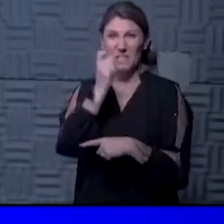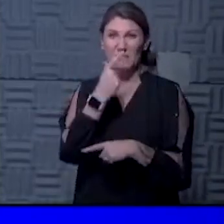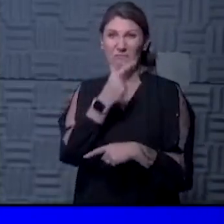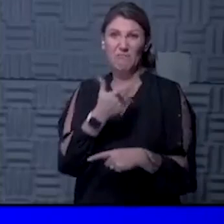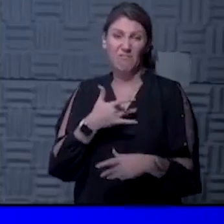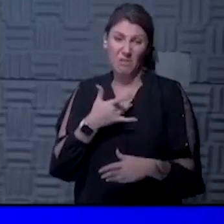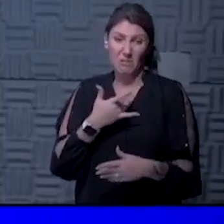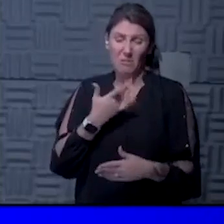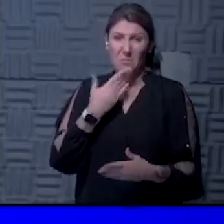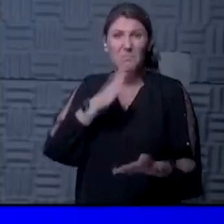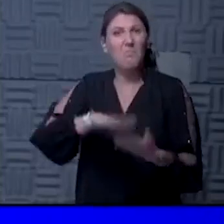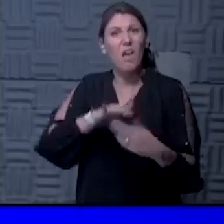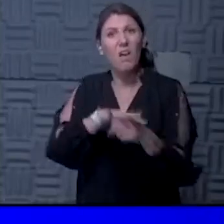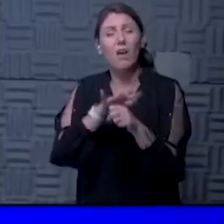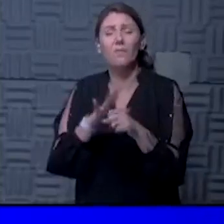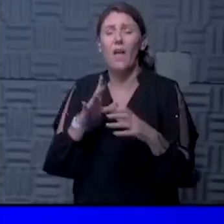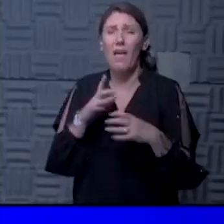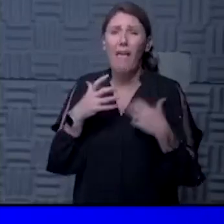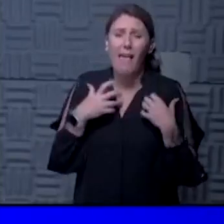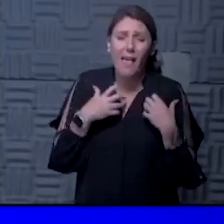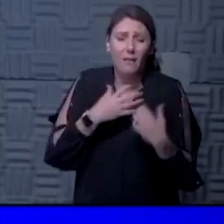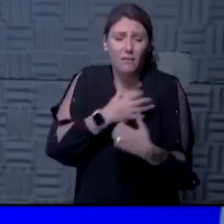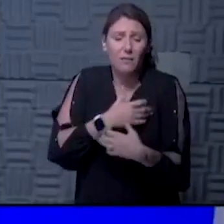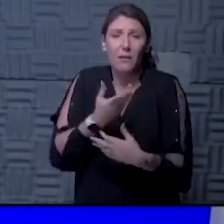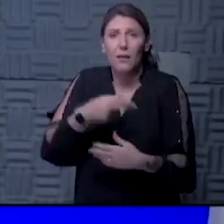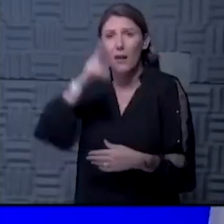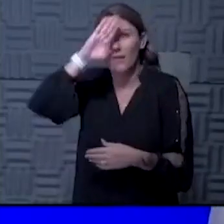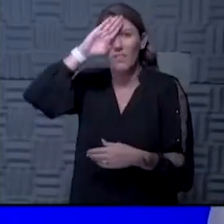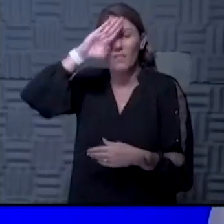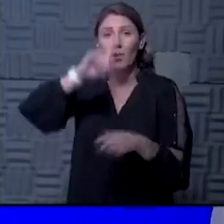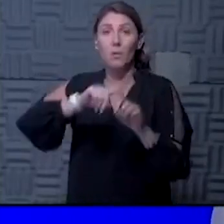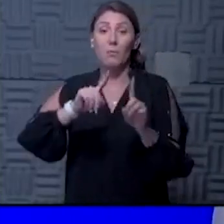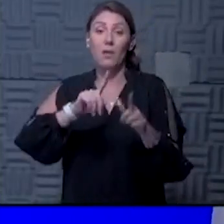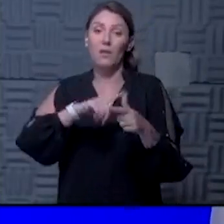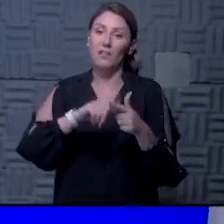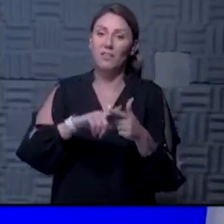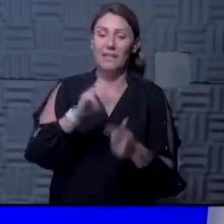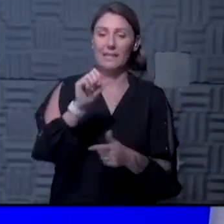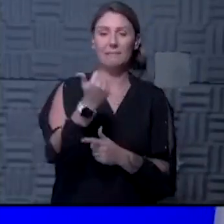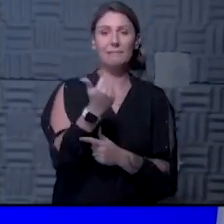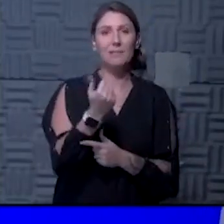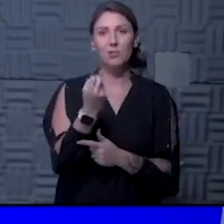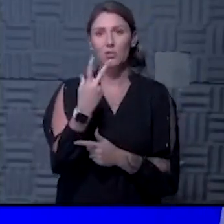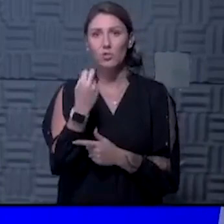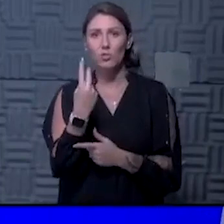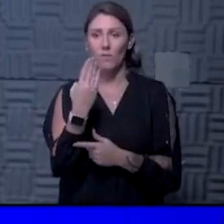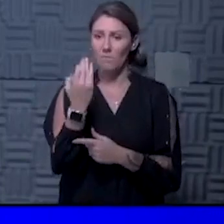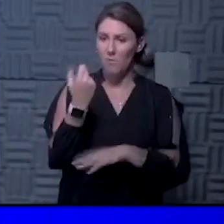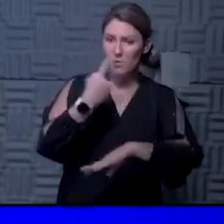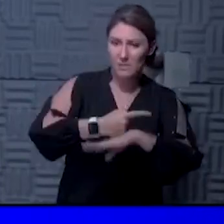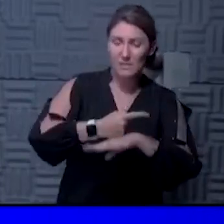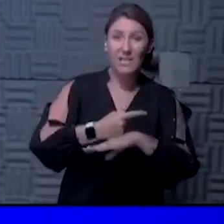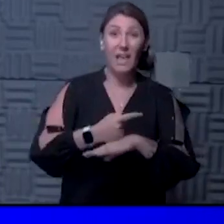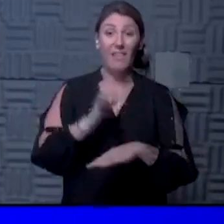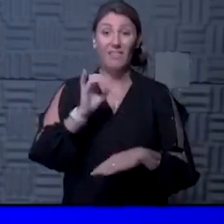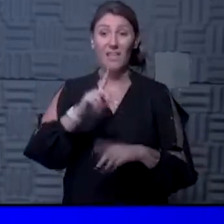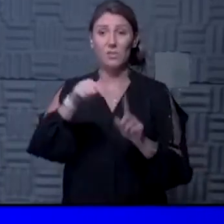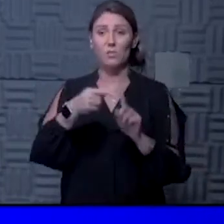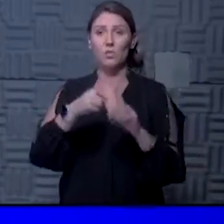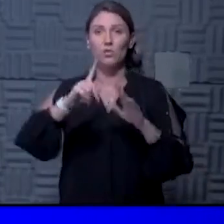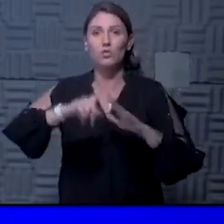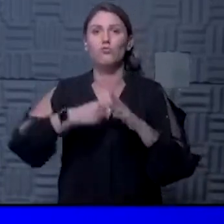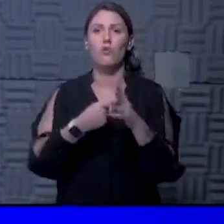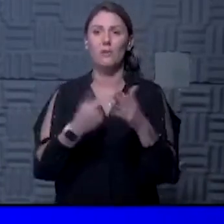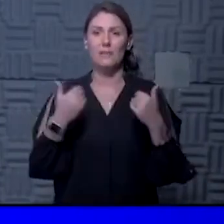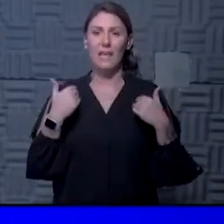enough, just aching and high fevers. But then you get into that 10, 12, 14-day mark, and that's when you start to have